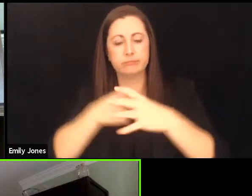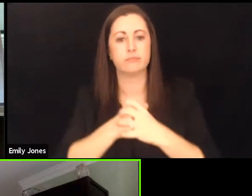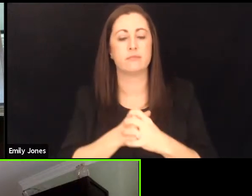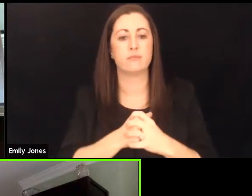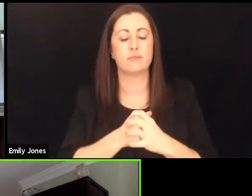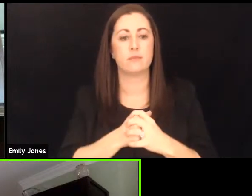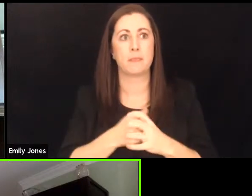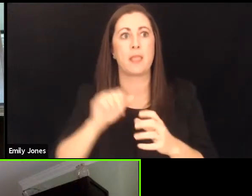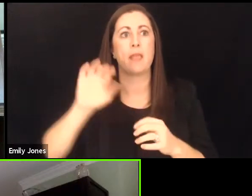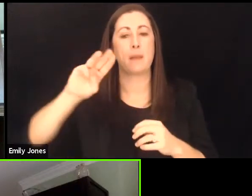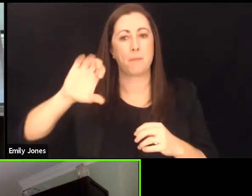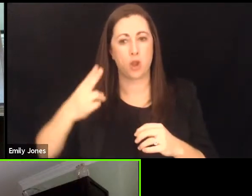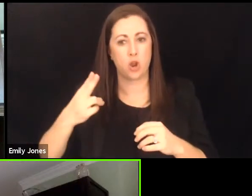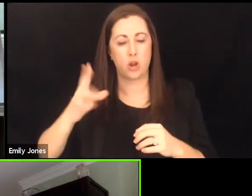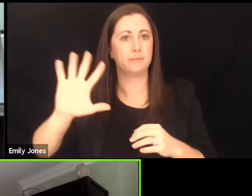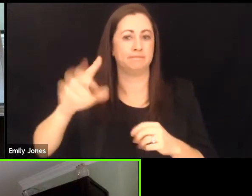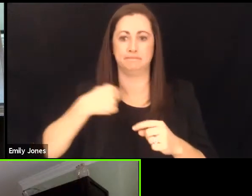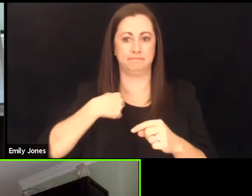let me back up. So